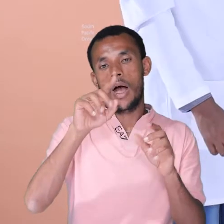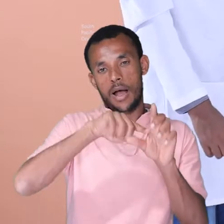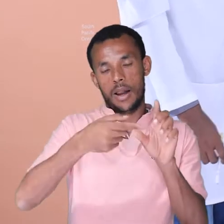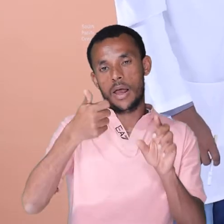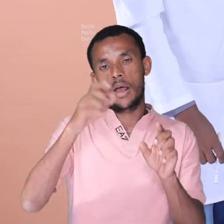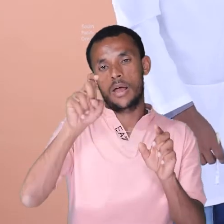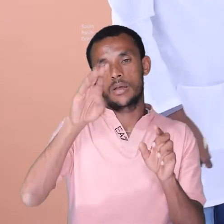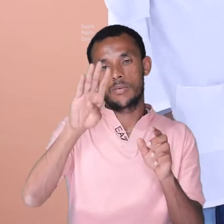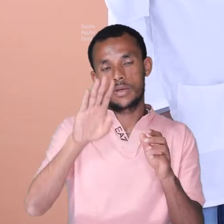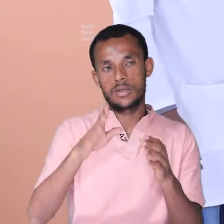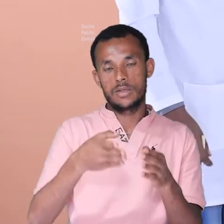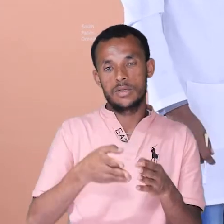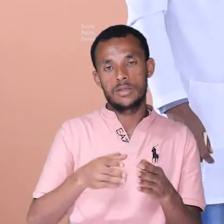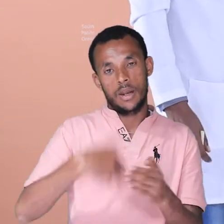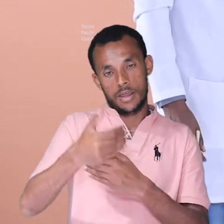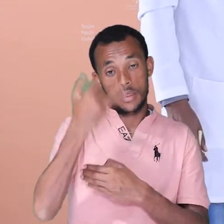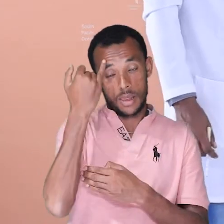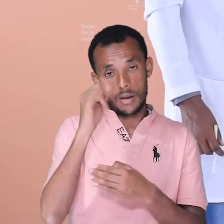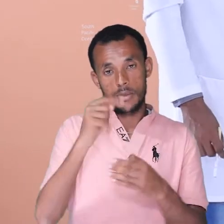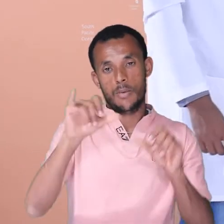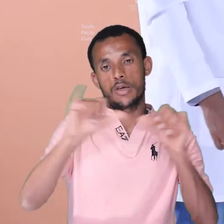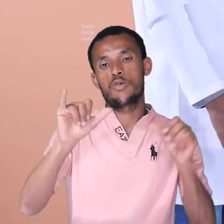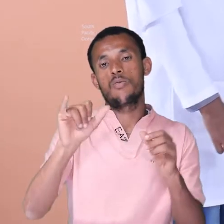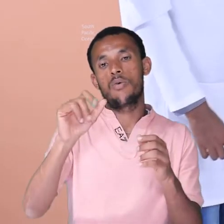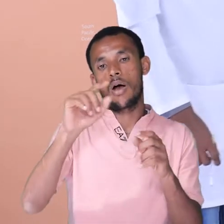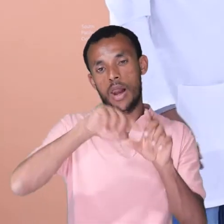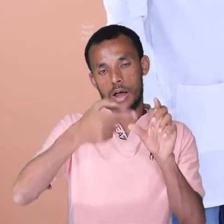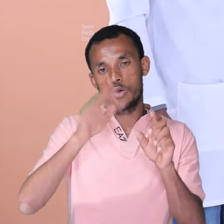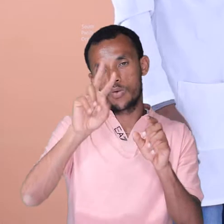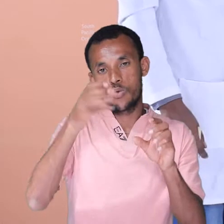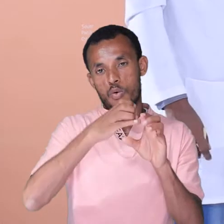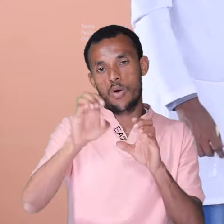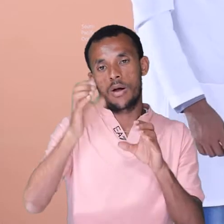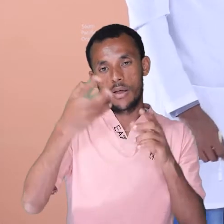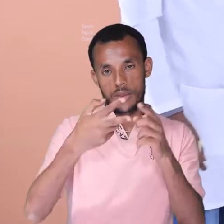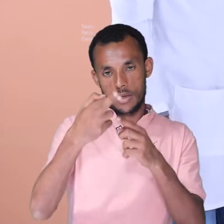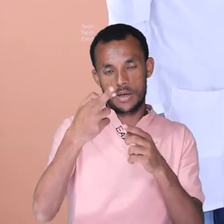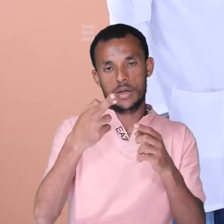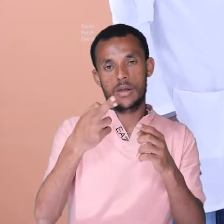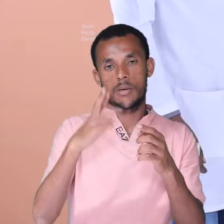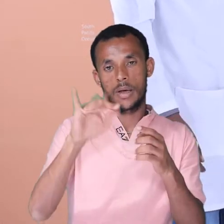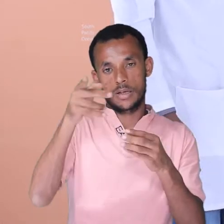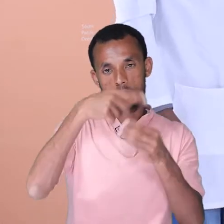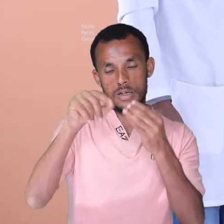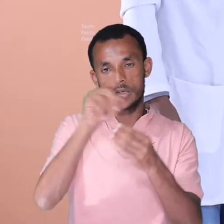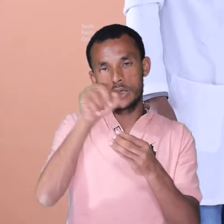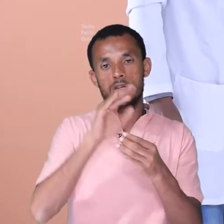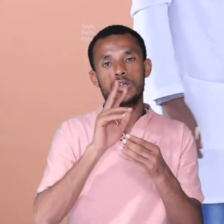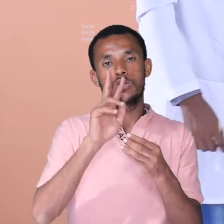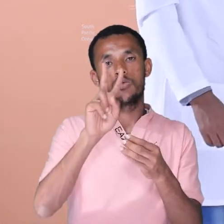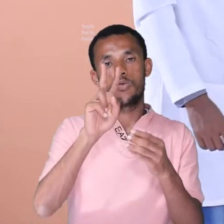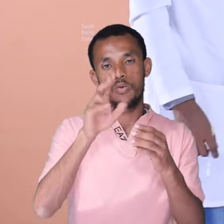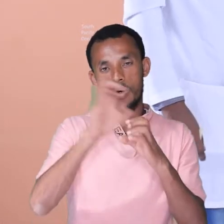theorem, the measures of an angle formed by two chords intersecting inside a circle mean there is two chords